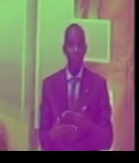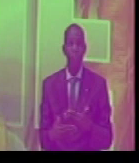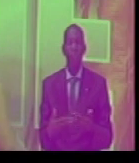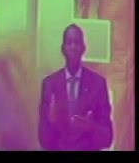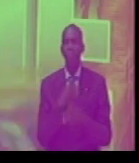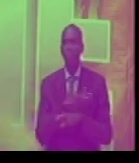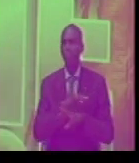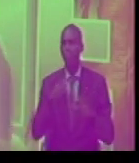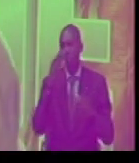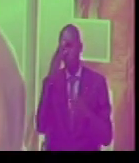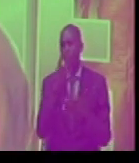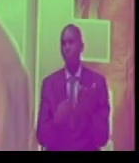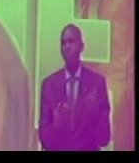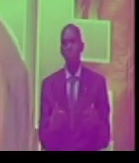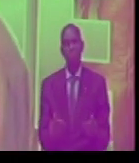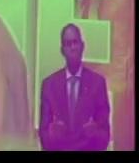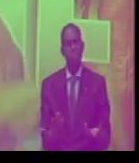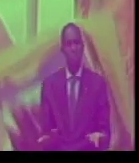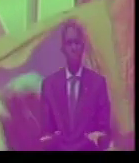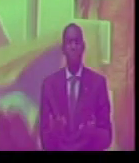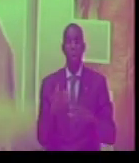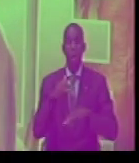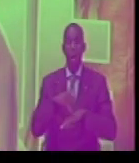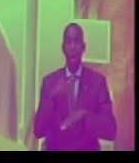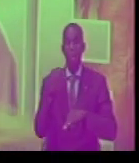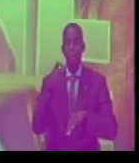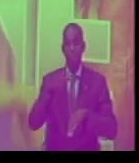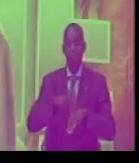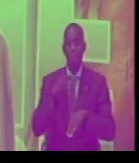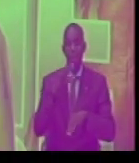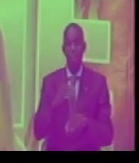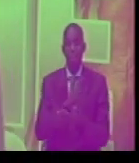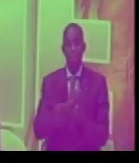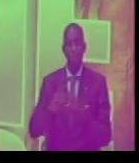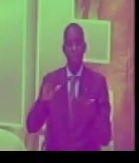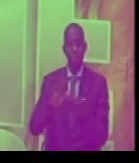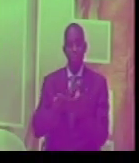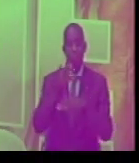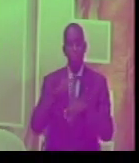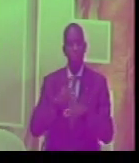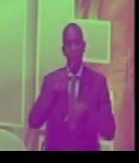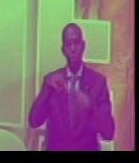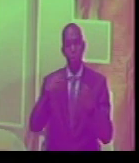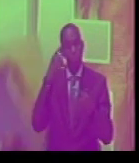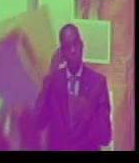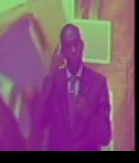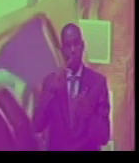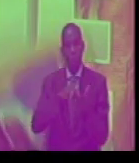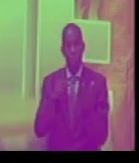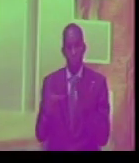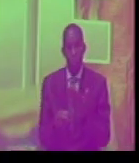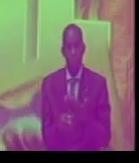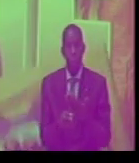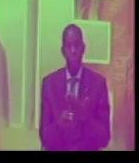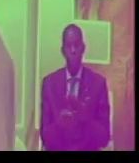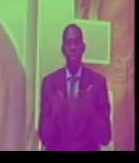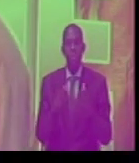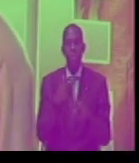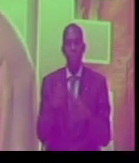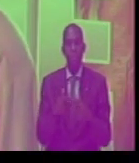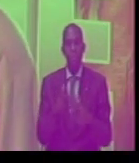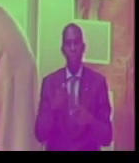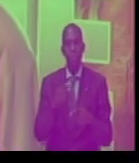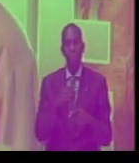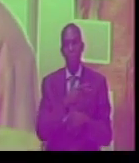And I don't know what to do. By the time of divine touch, when I went to the